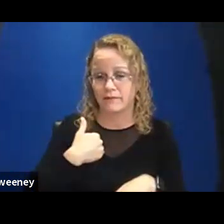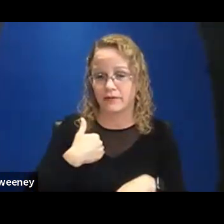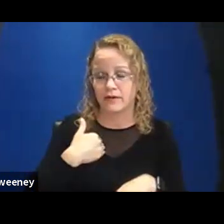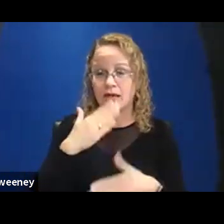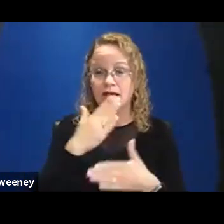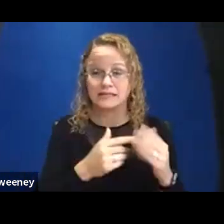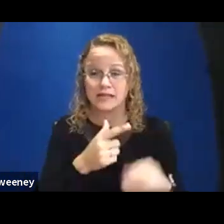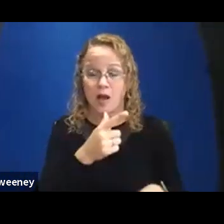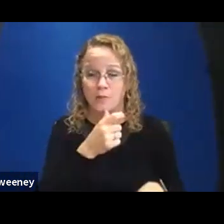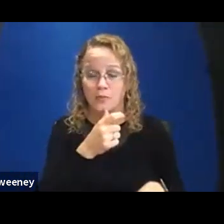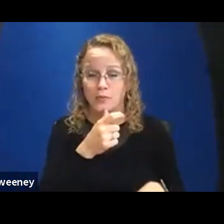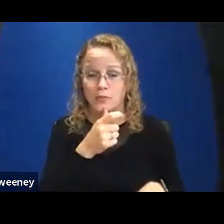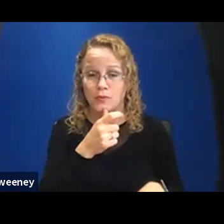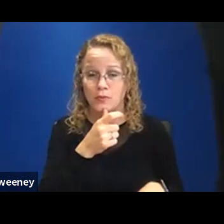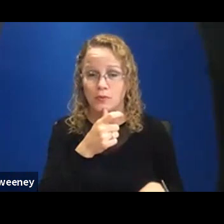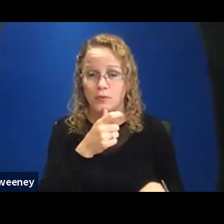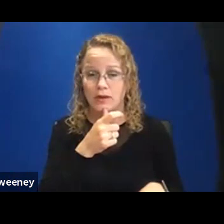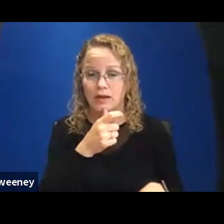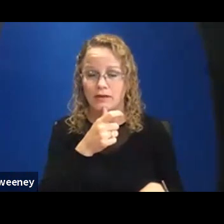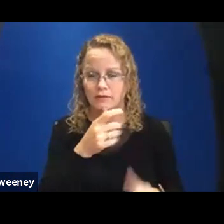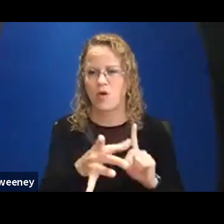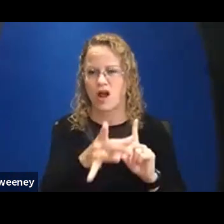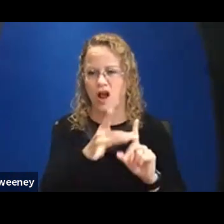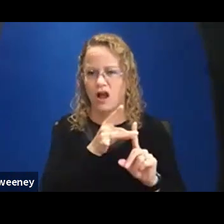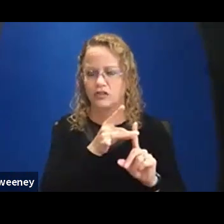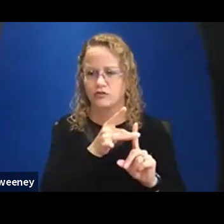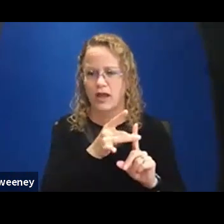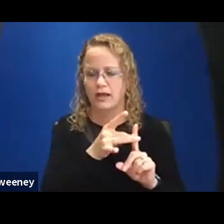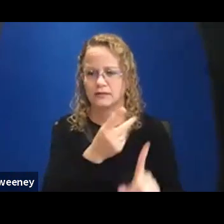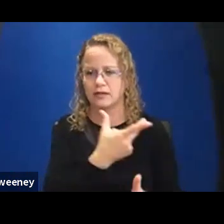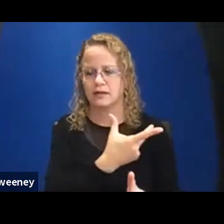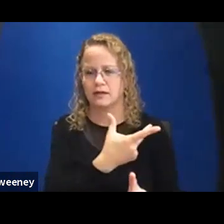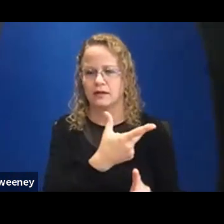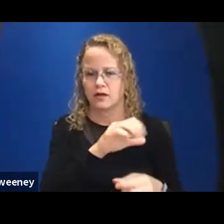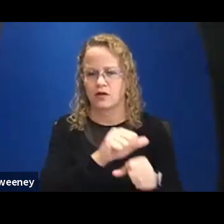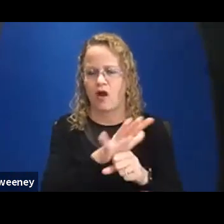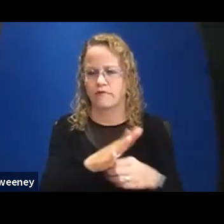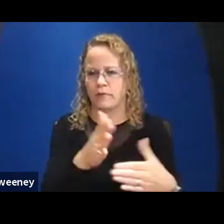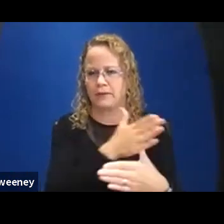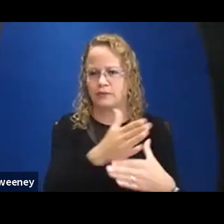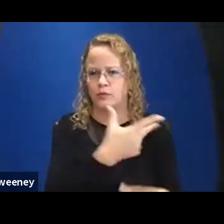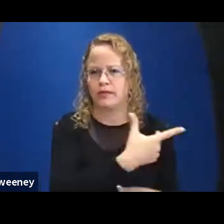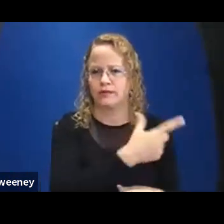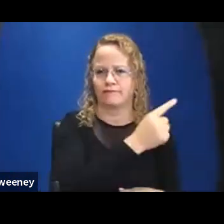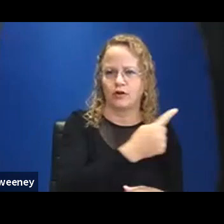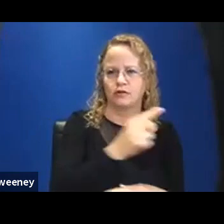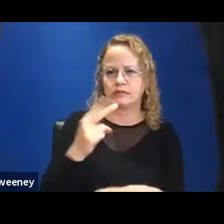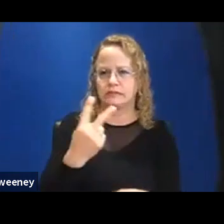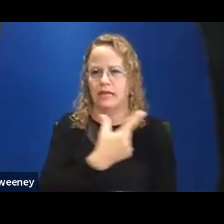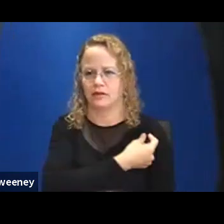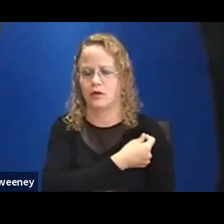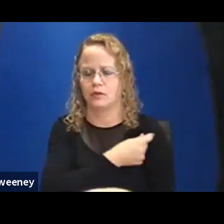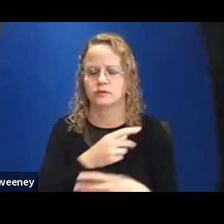have who contract COVID during or between the two vaccine doses, or maybe even after the second